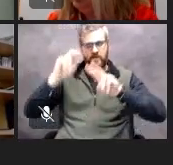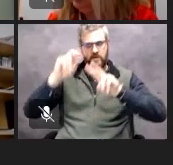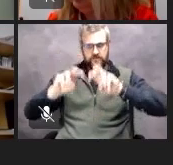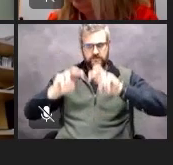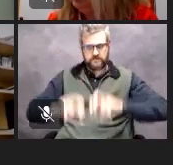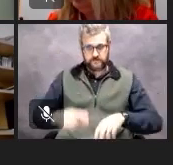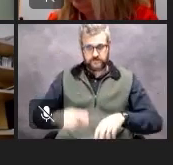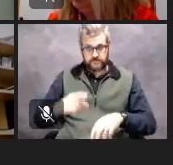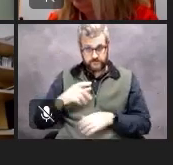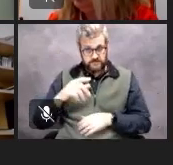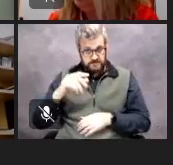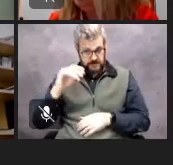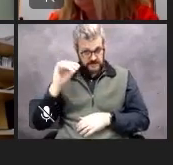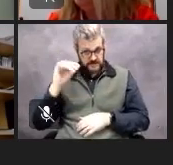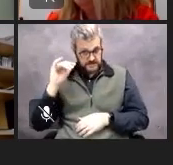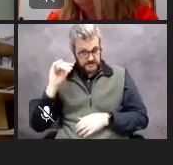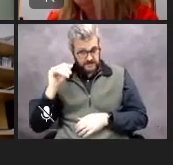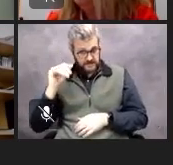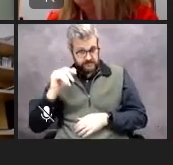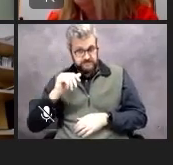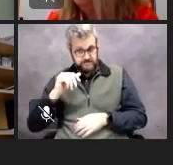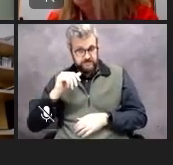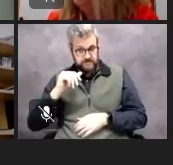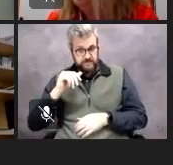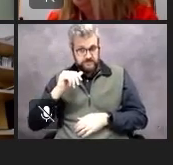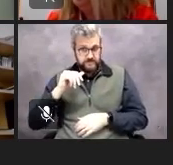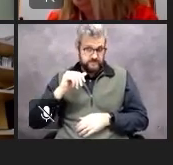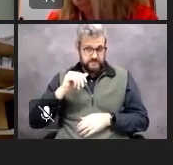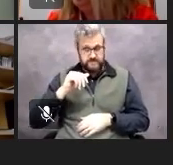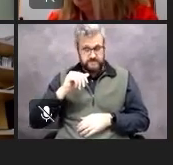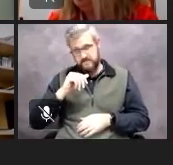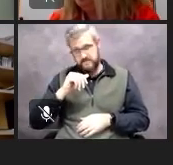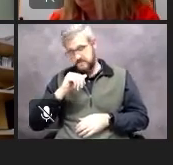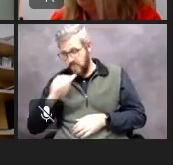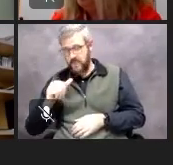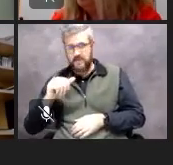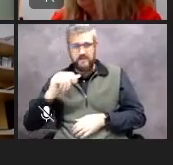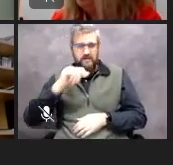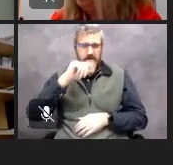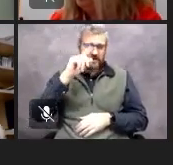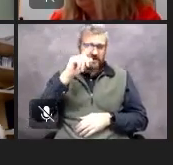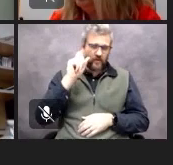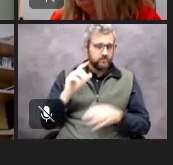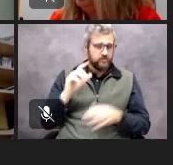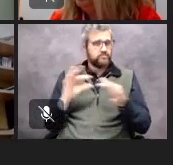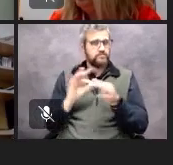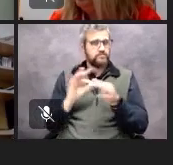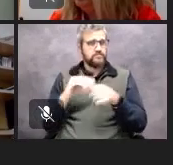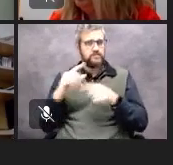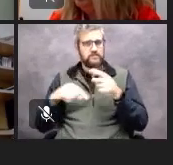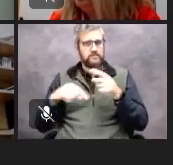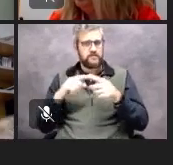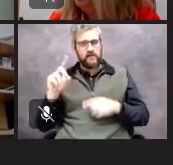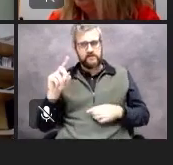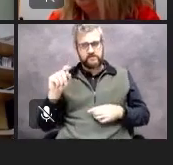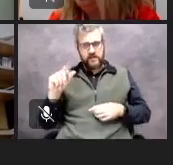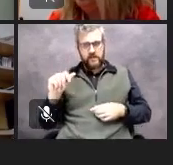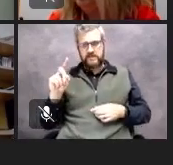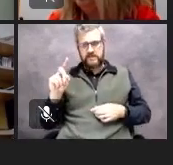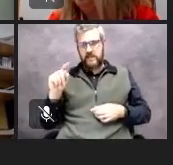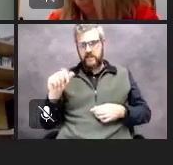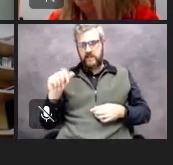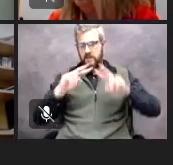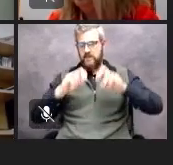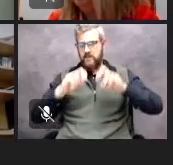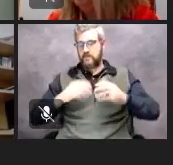So it's not necessarily a question or commentary about the data analysis process, but what